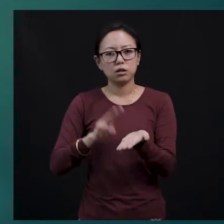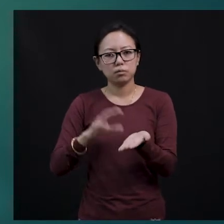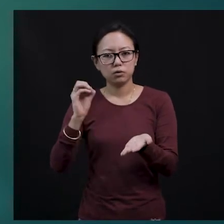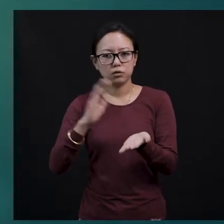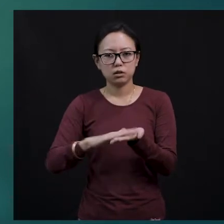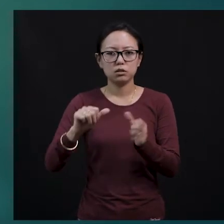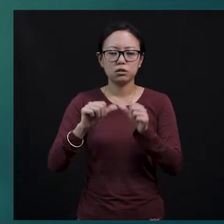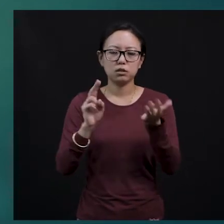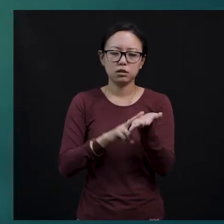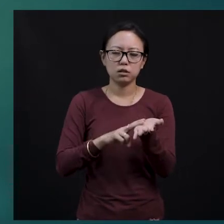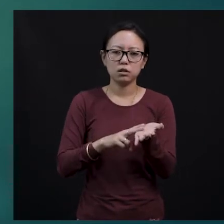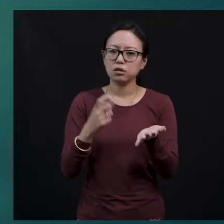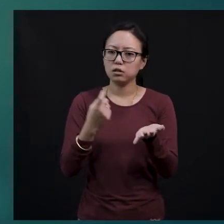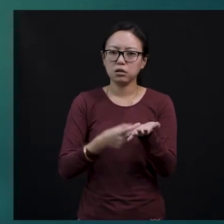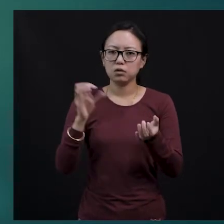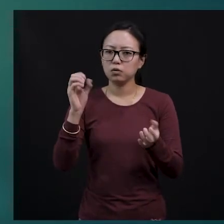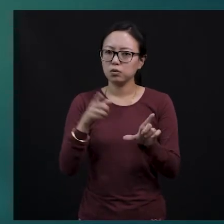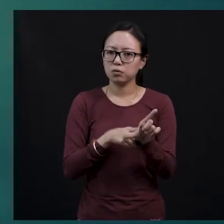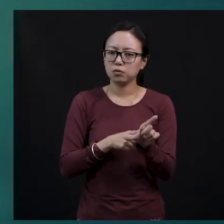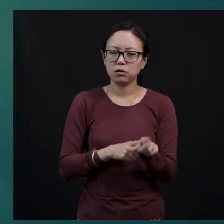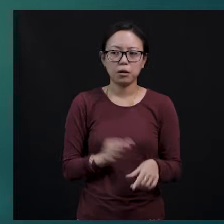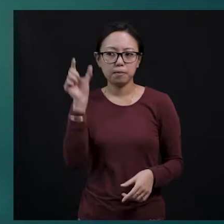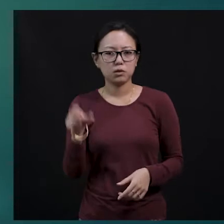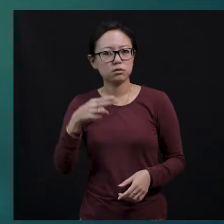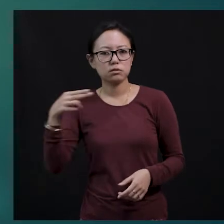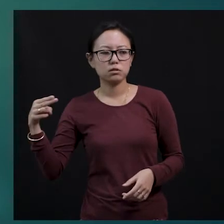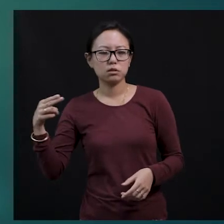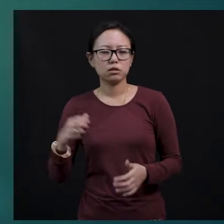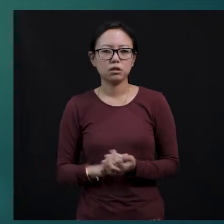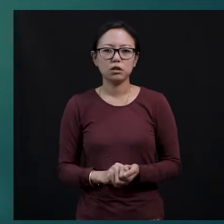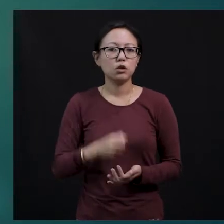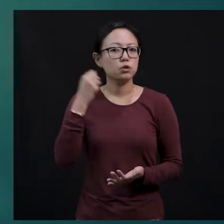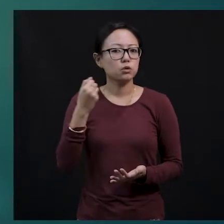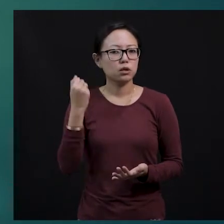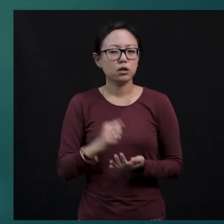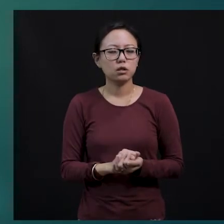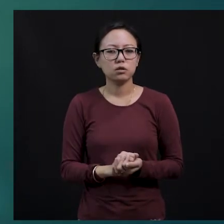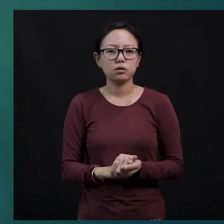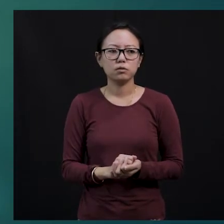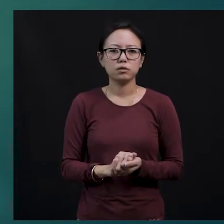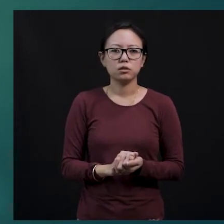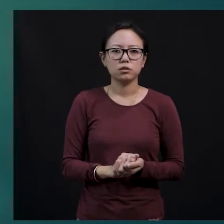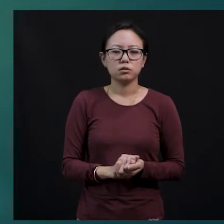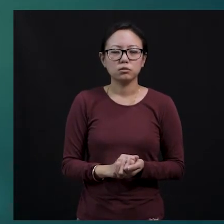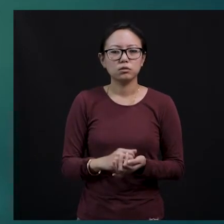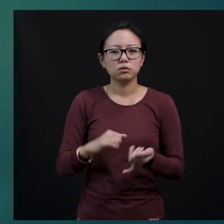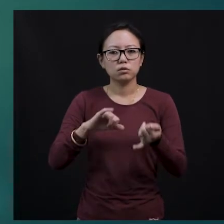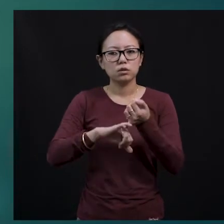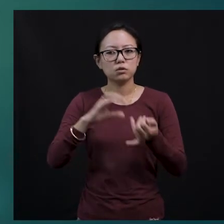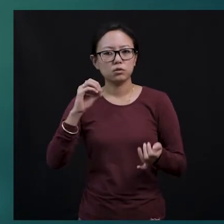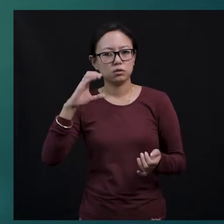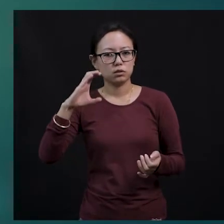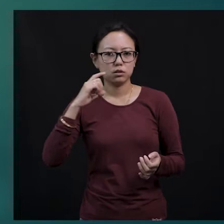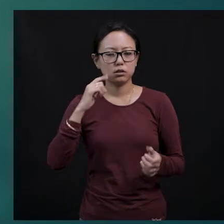the British government. They could not have made any progress in the society if the Britishers would have not